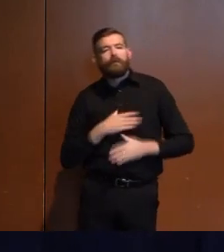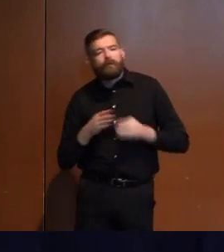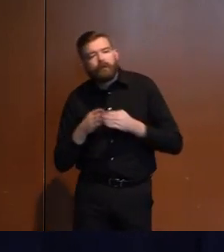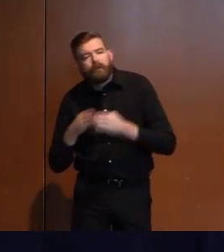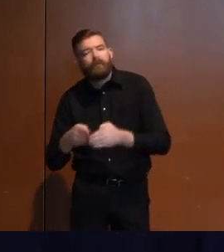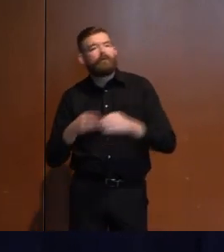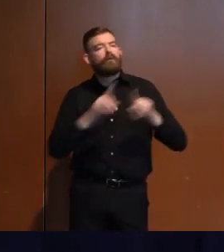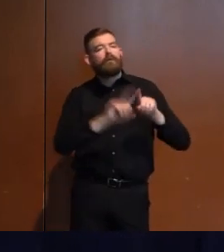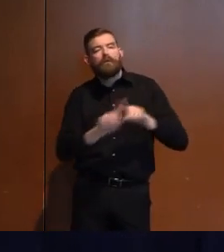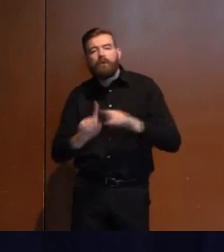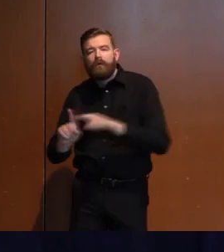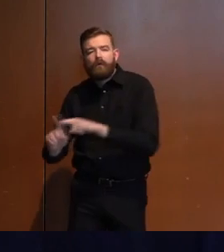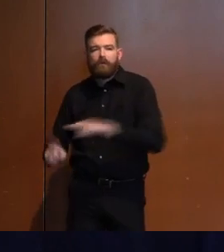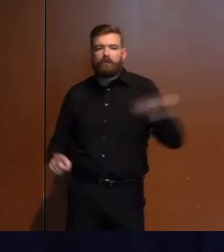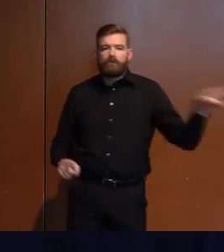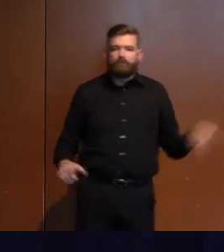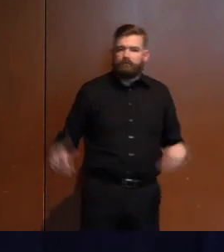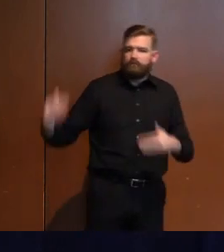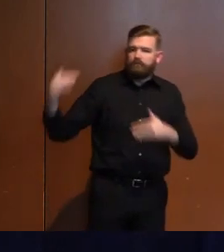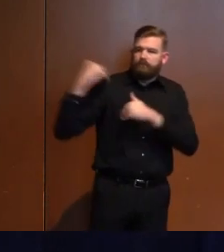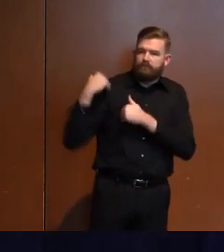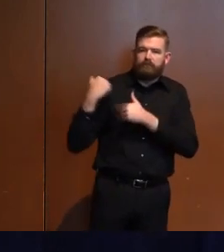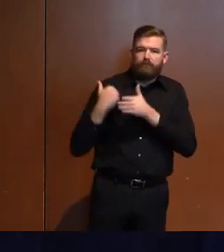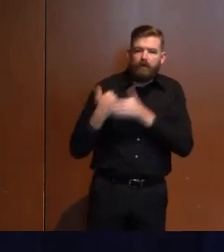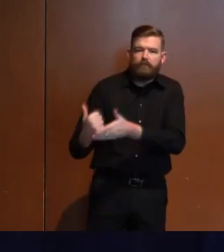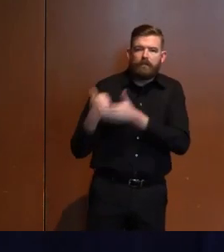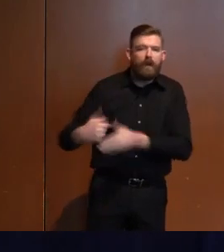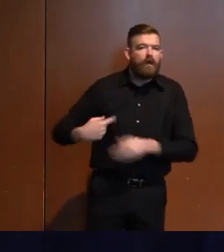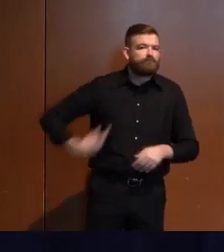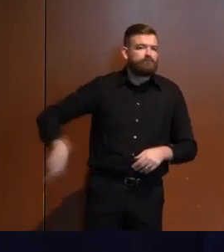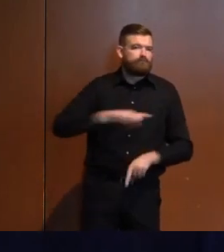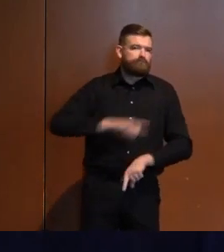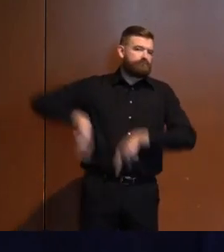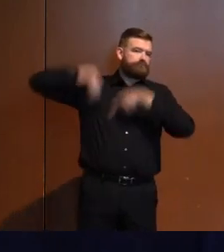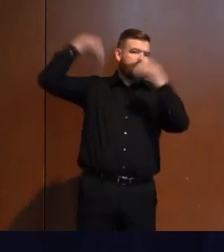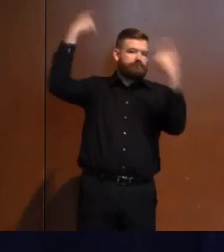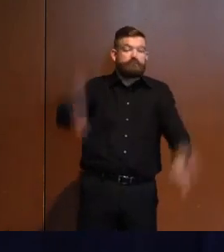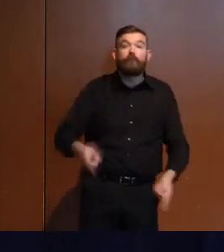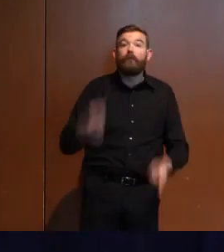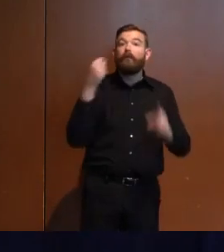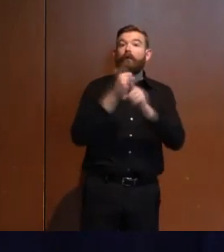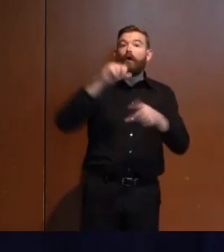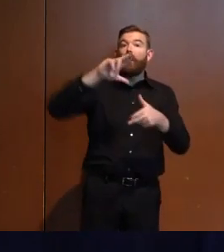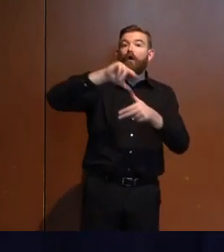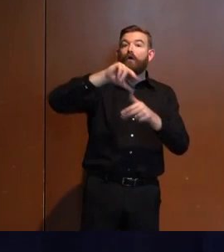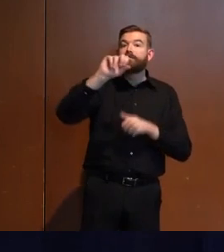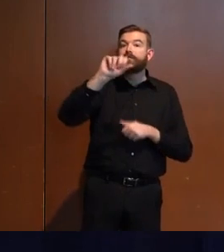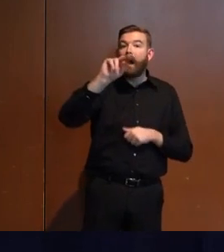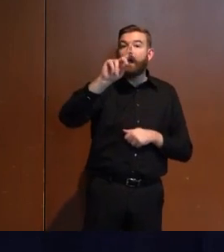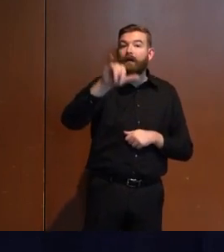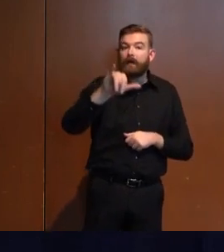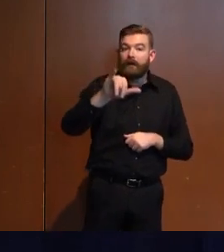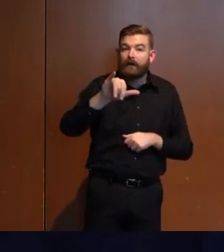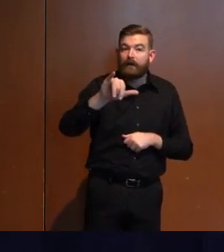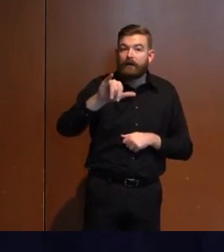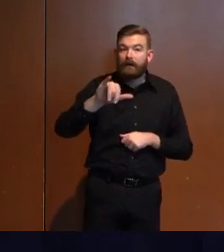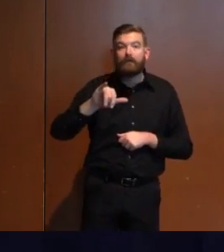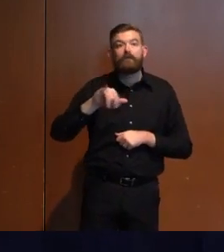think since after Sandy hit, the Army Corps of Engineers and FEMA have done over $800